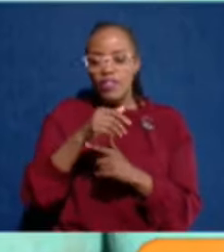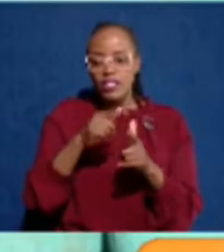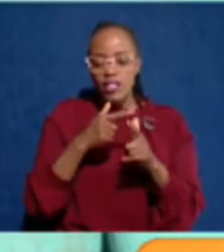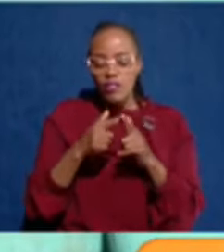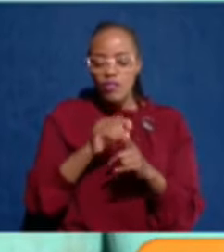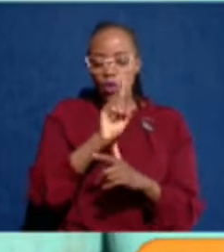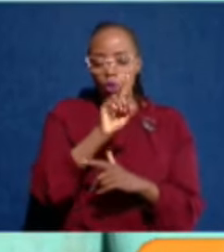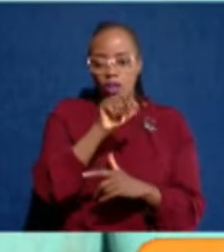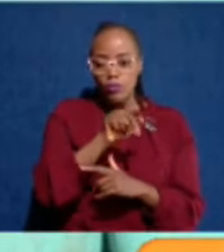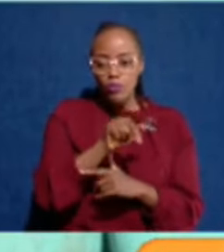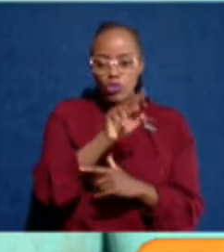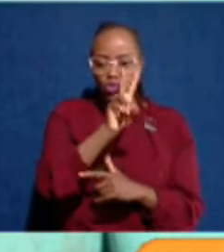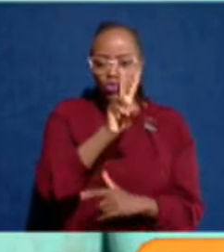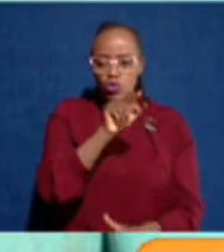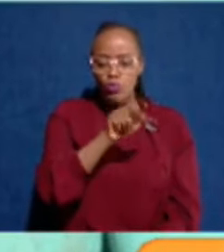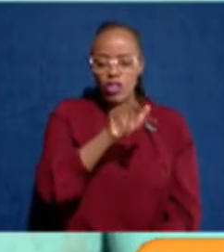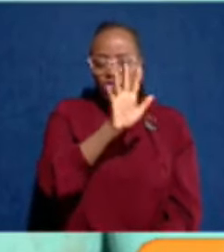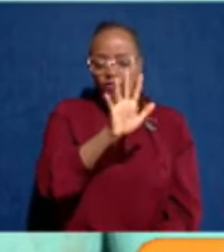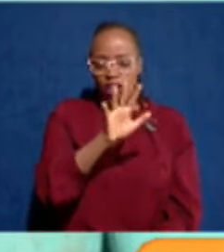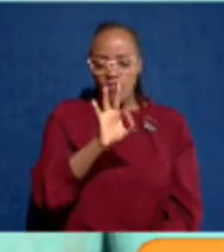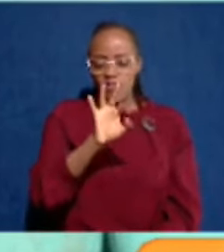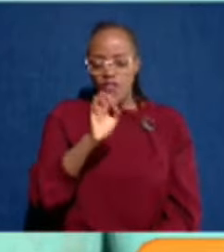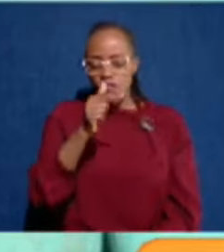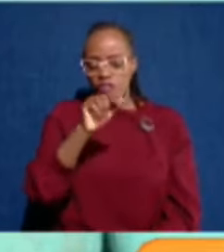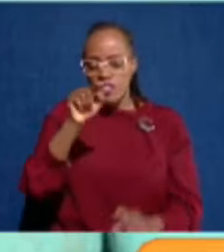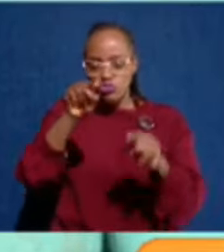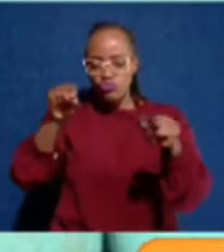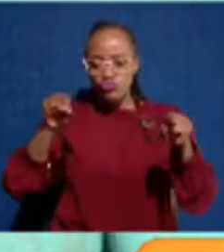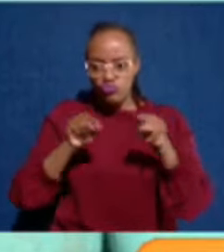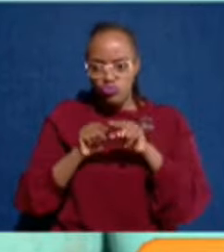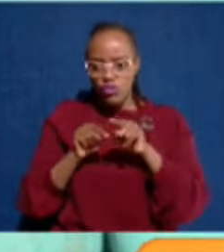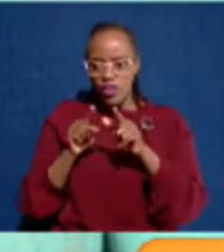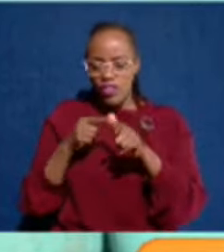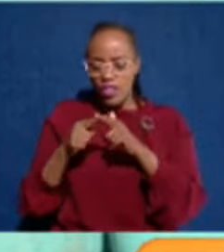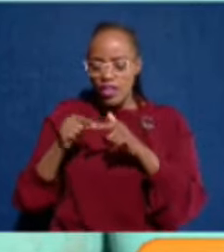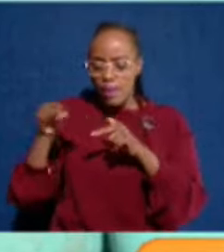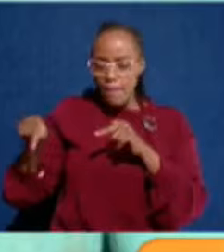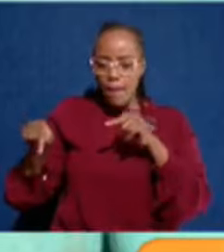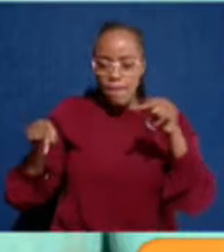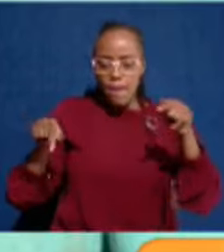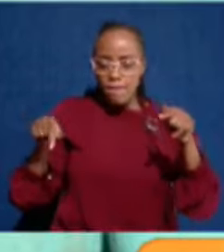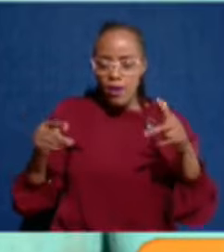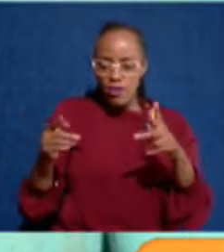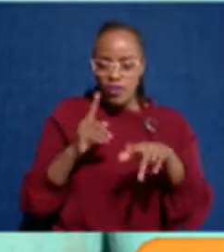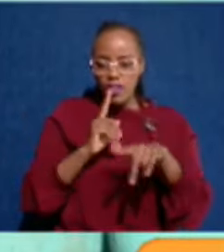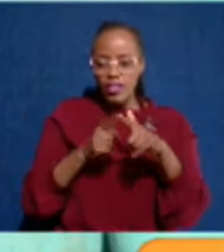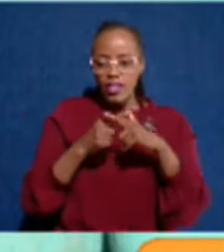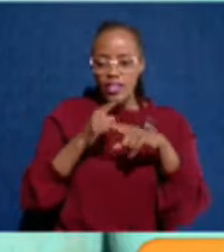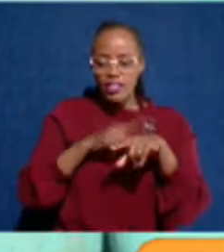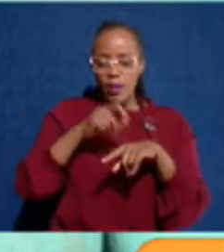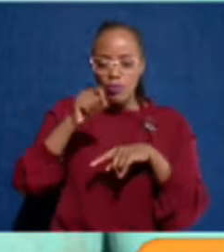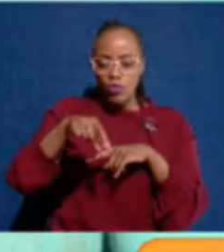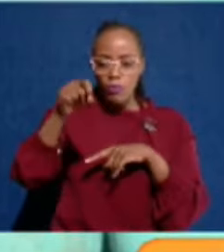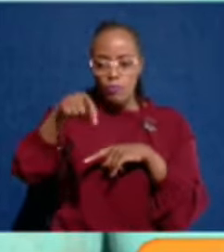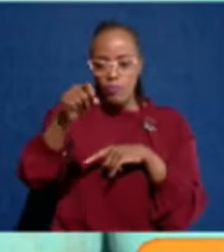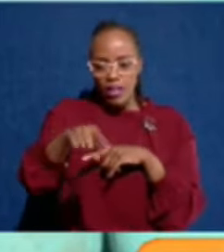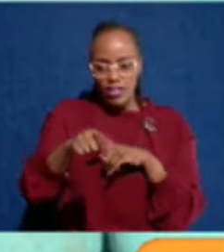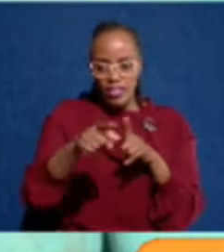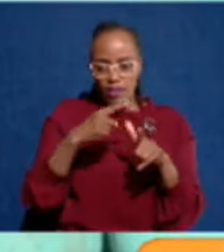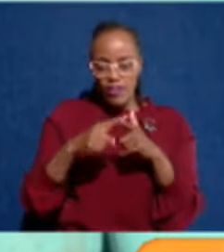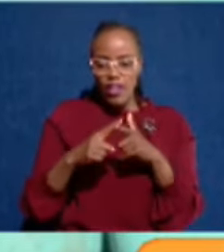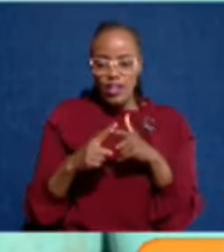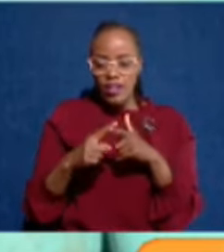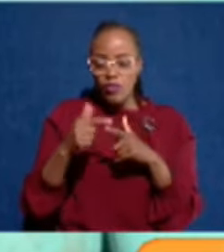between 2.5 feet square between rows and column. When you plant one cutting,